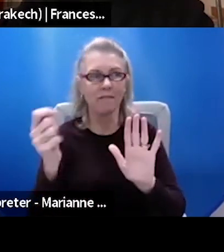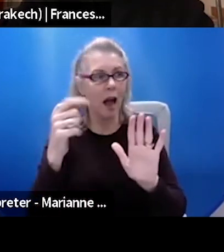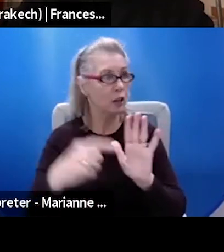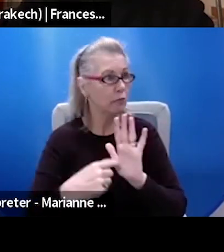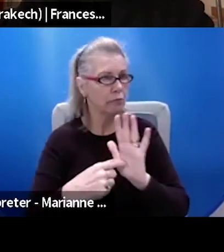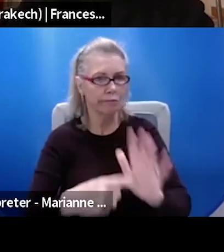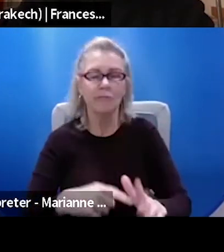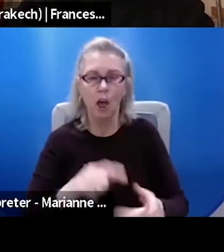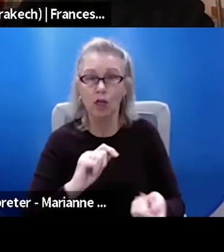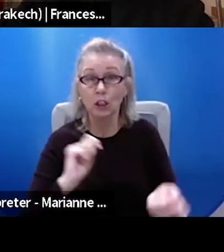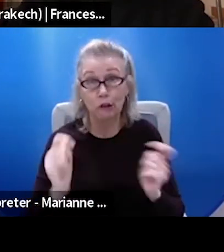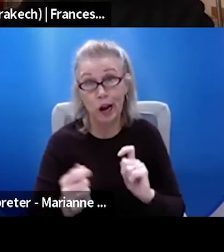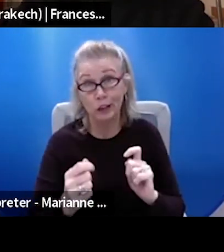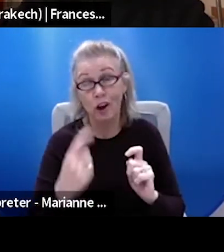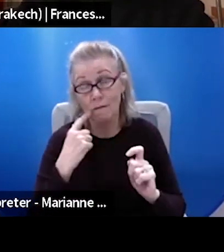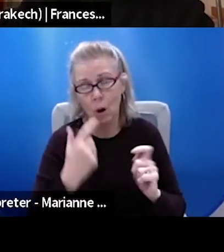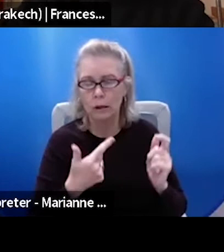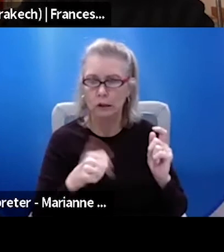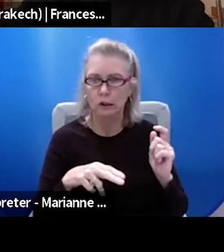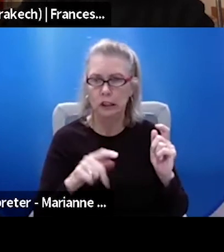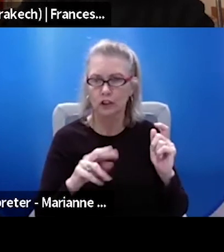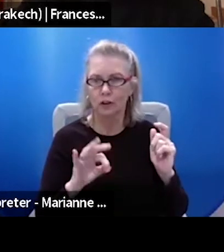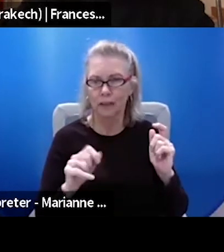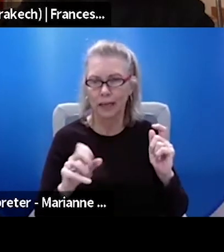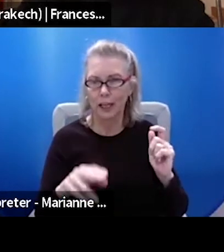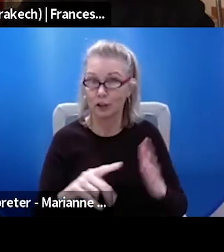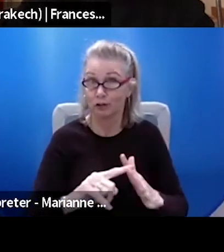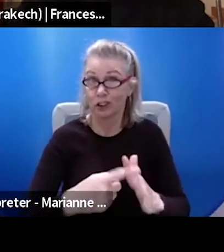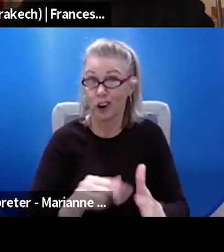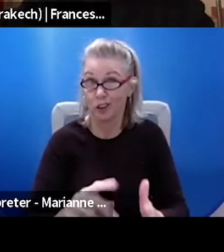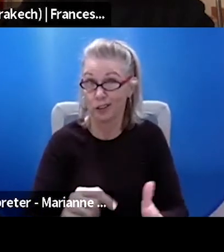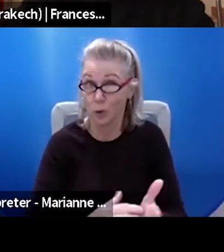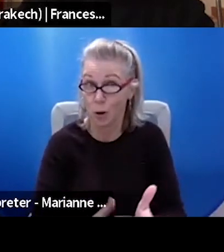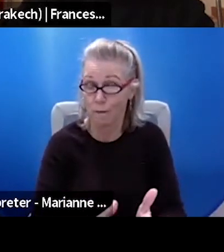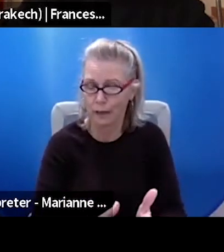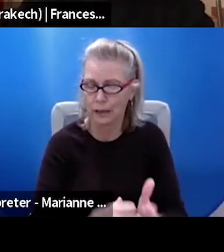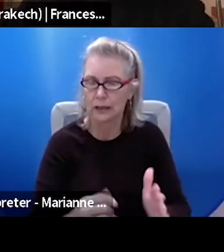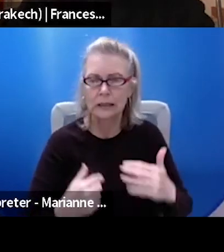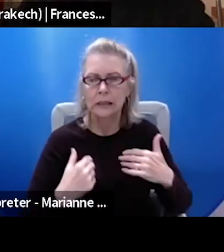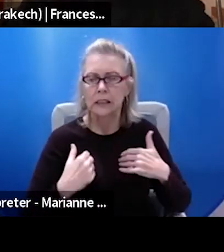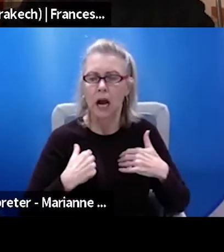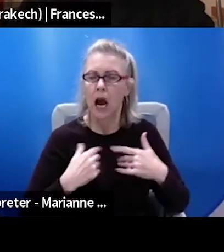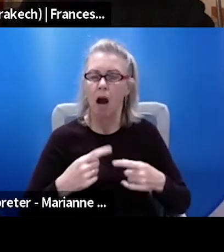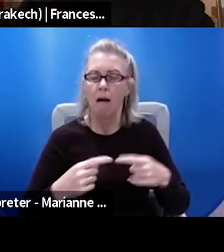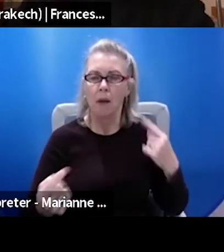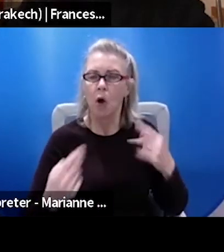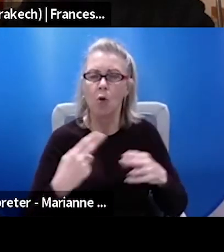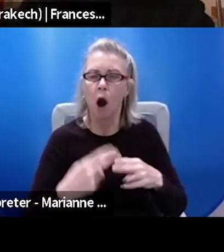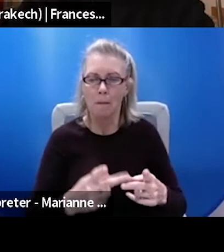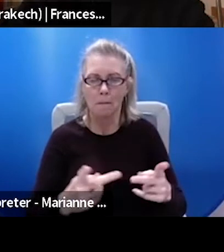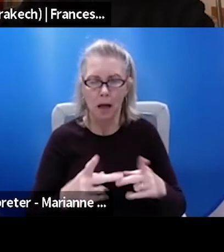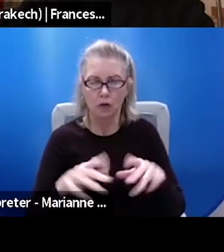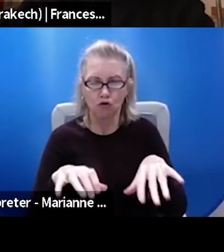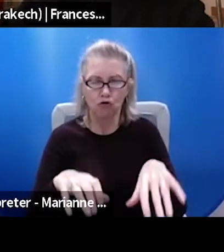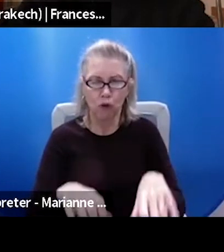of gentrification. This project for me was around place, I call it place reclamation and excavation. So